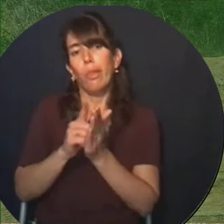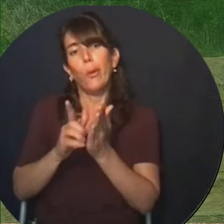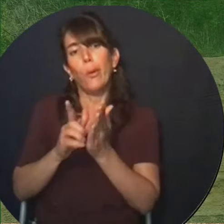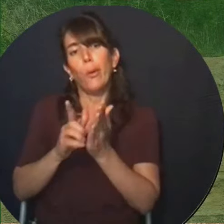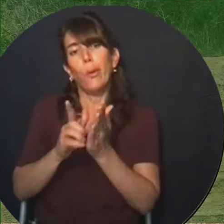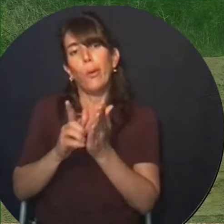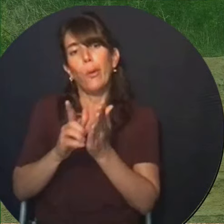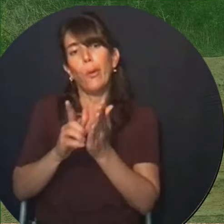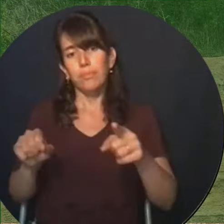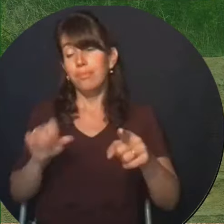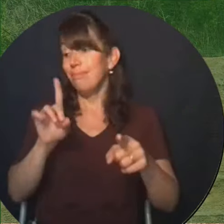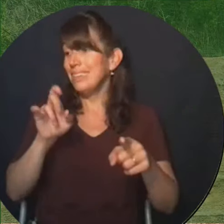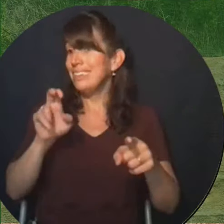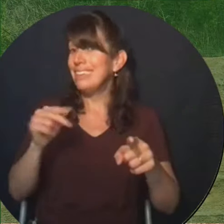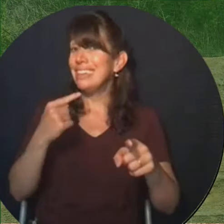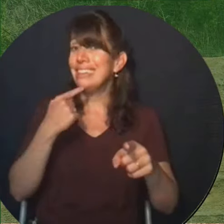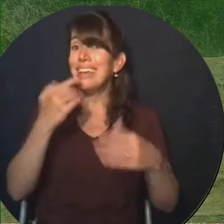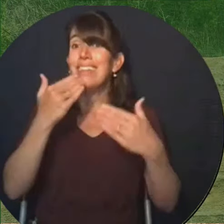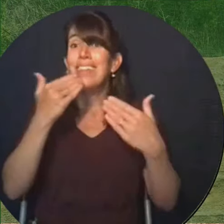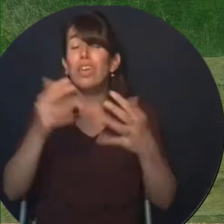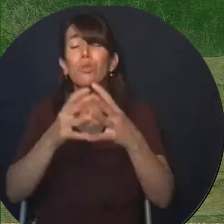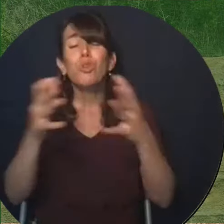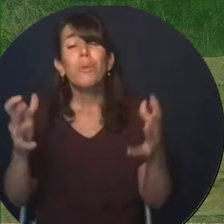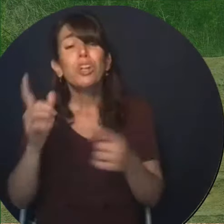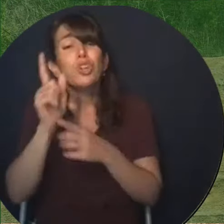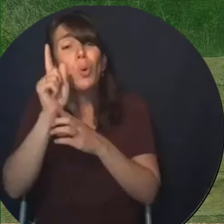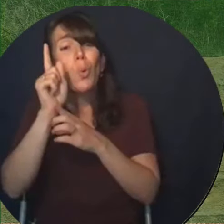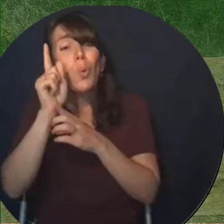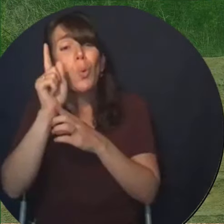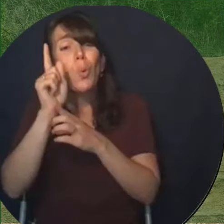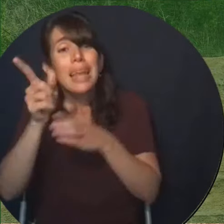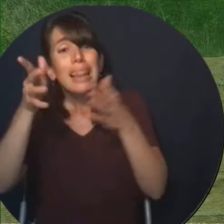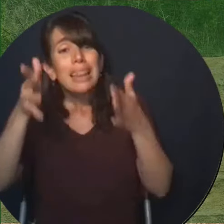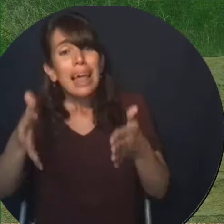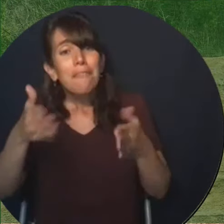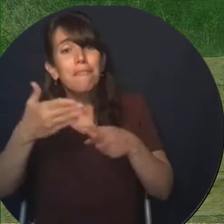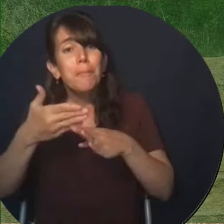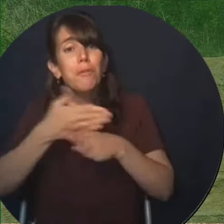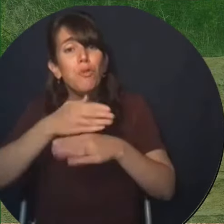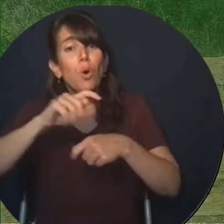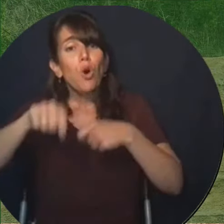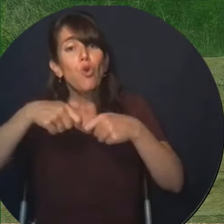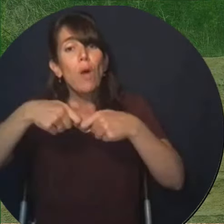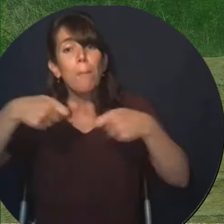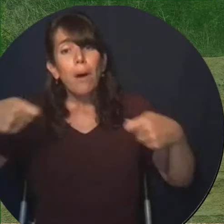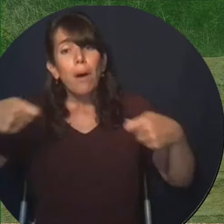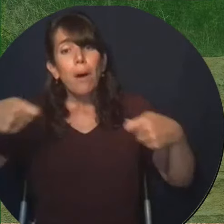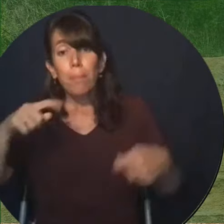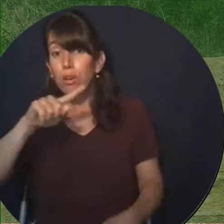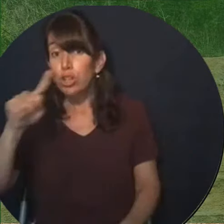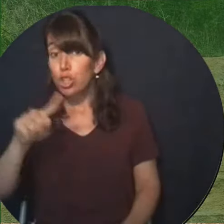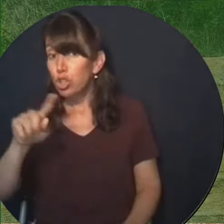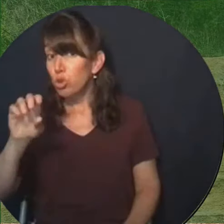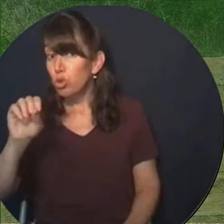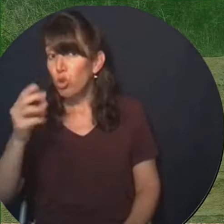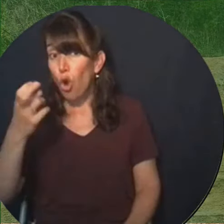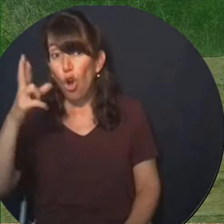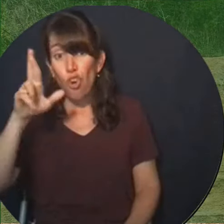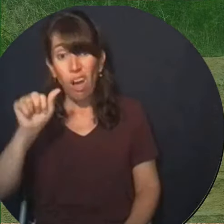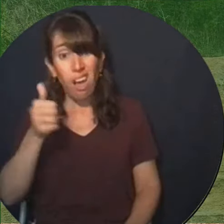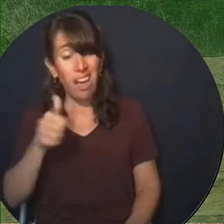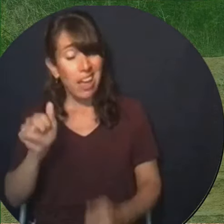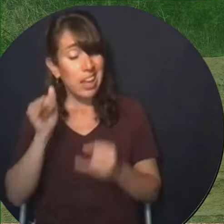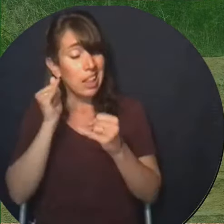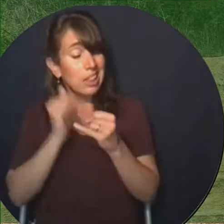Thank you so much. We just have 1 minute left before we need to wrap up. I want to offer Zohra, do you want any last words on the question that